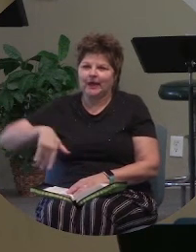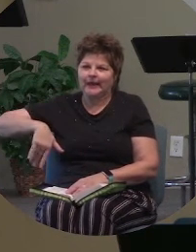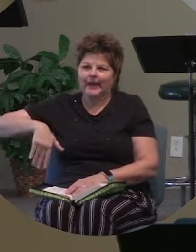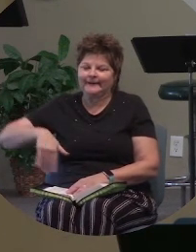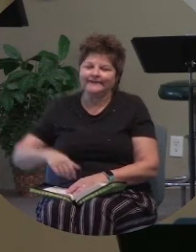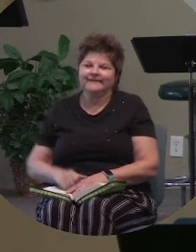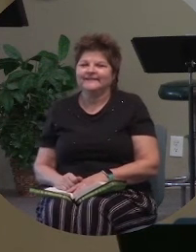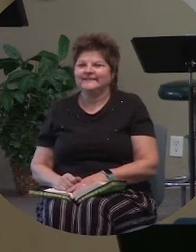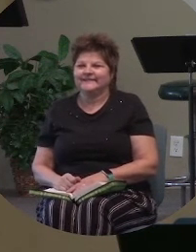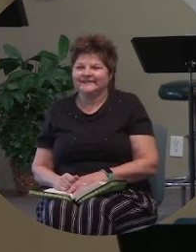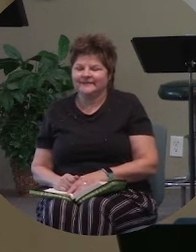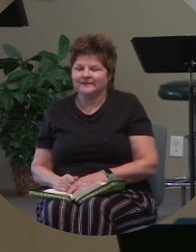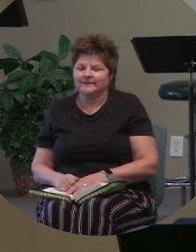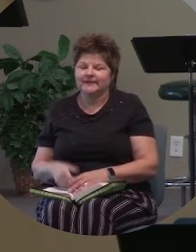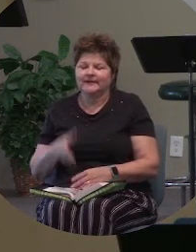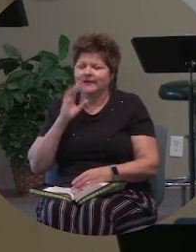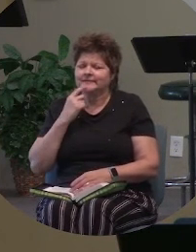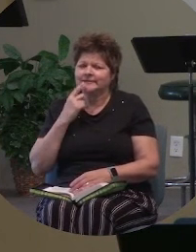And God says, but I love you.